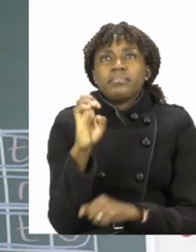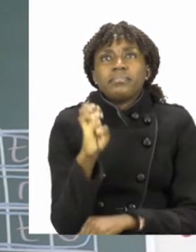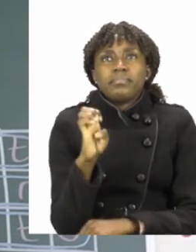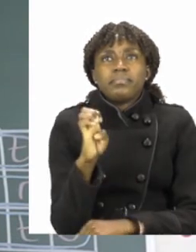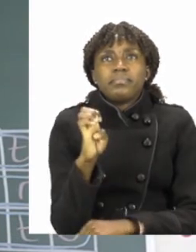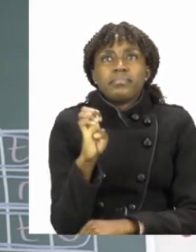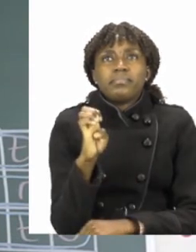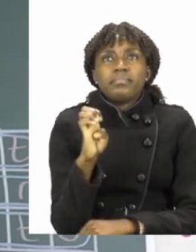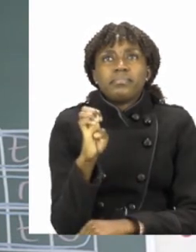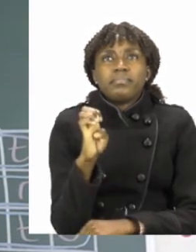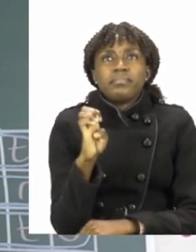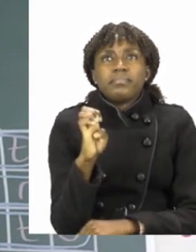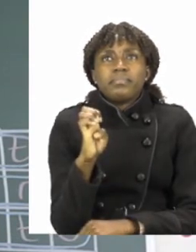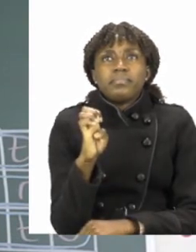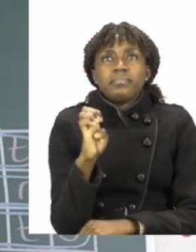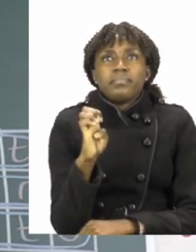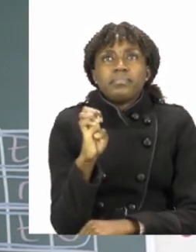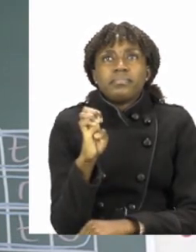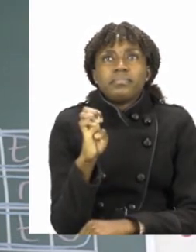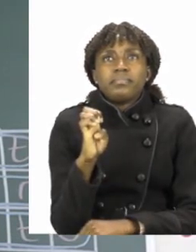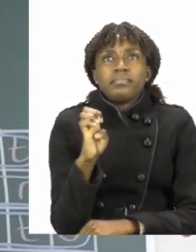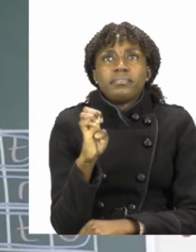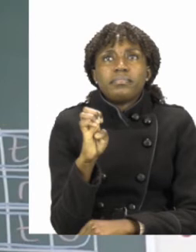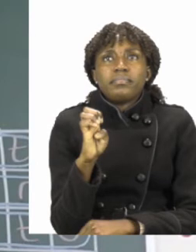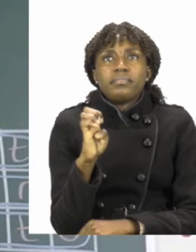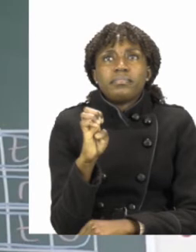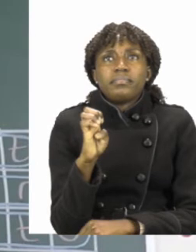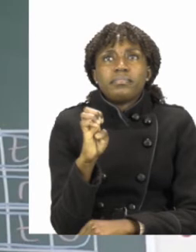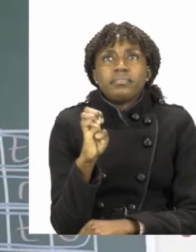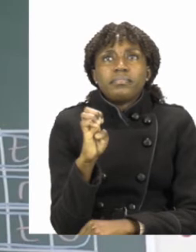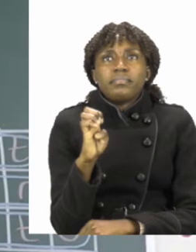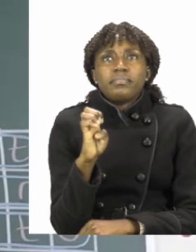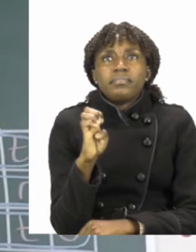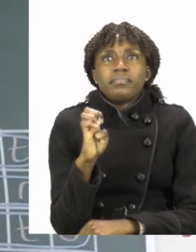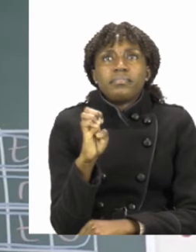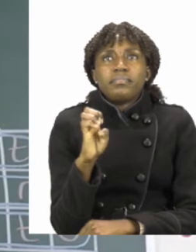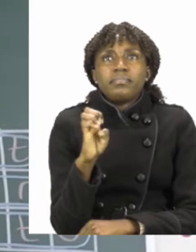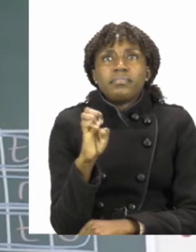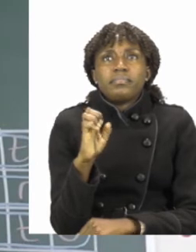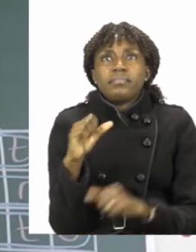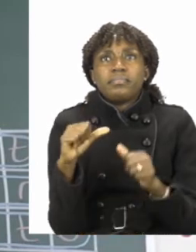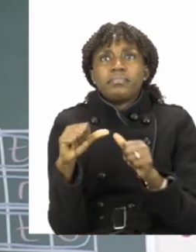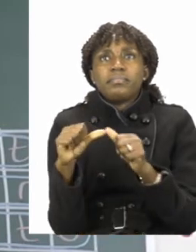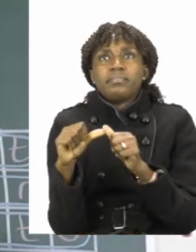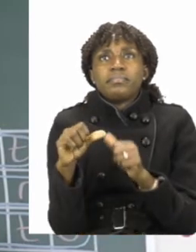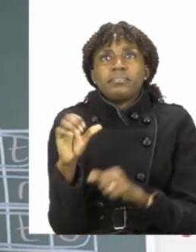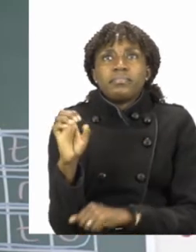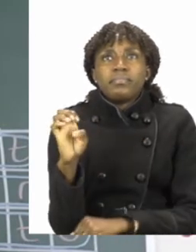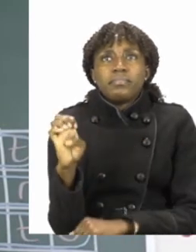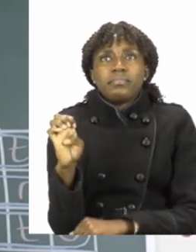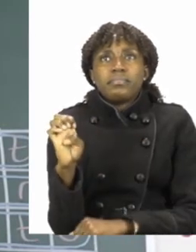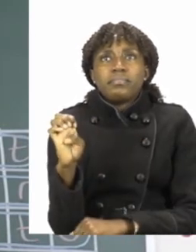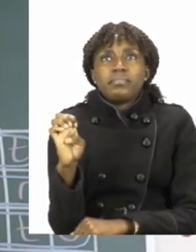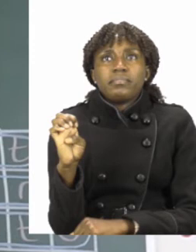and round. Take your time, boys and girls. Sometimes going round is a bit difficult. And there we